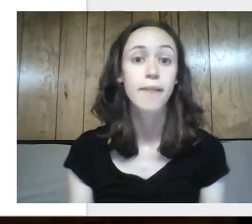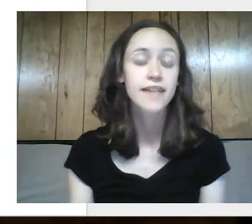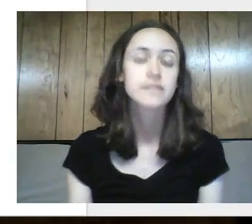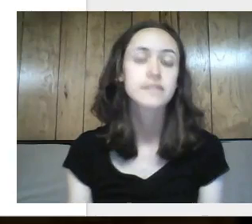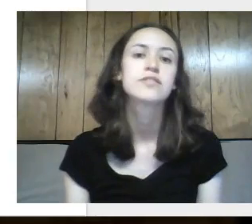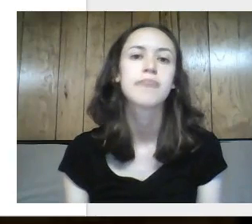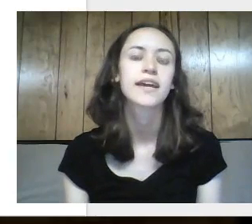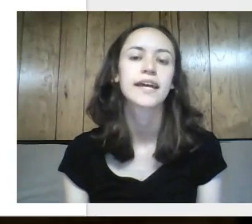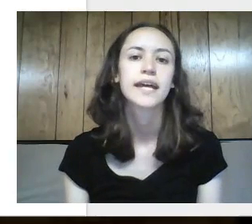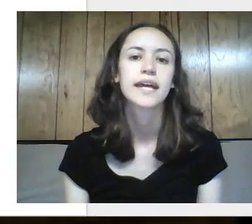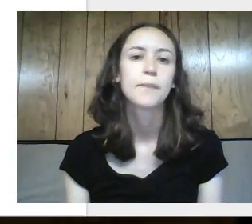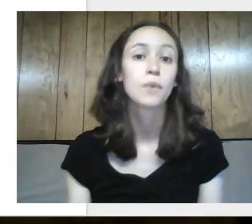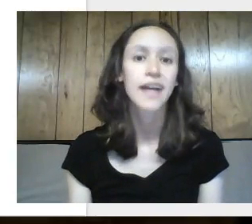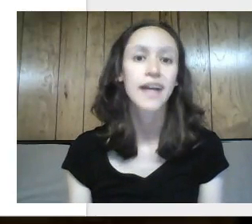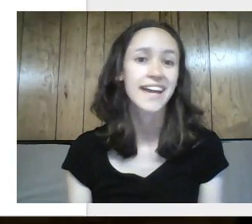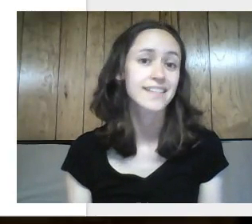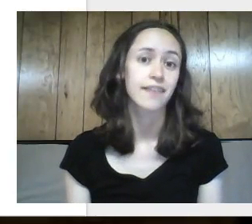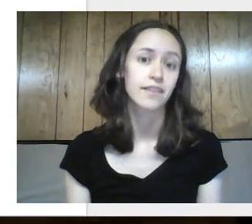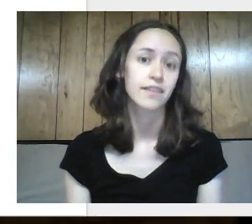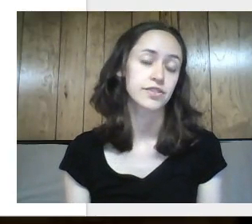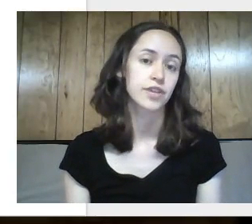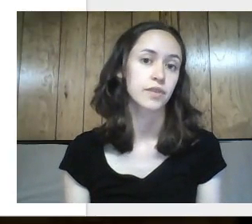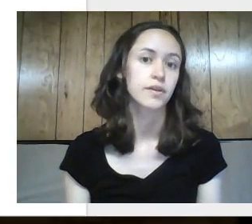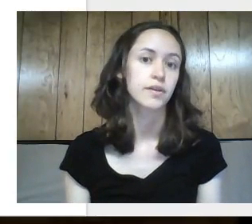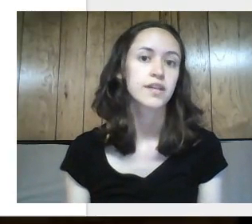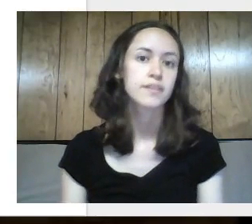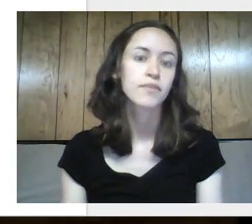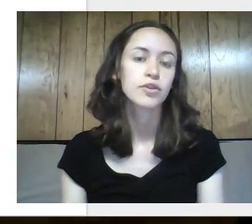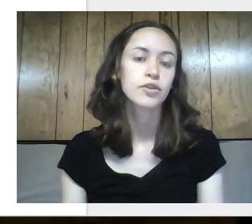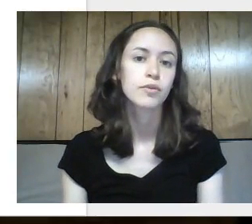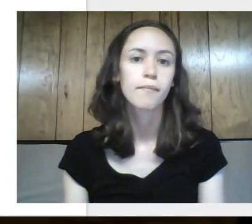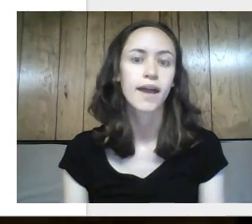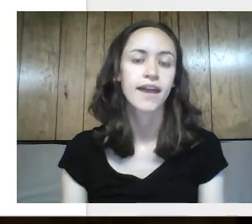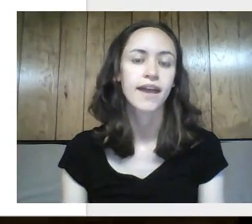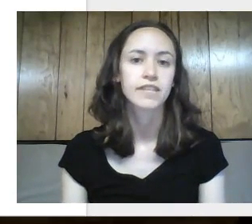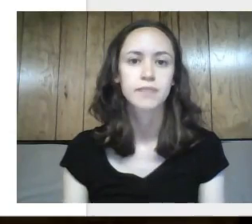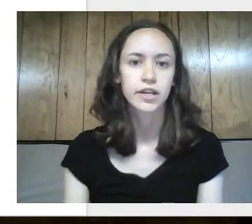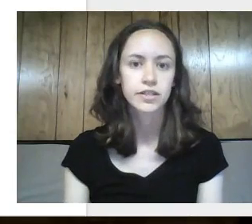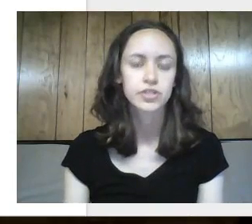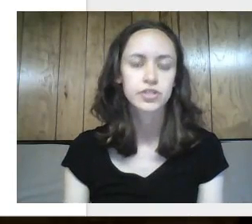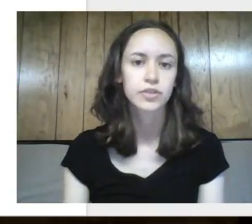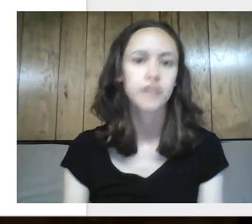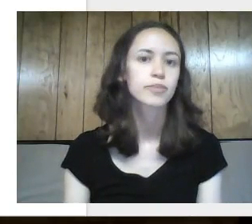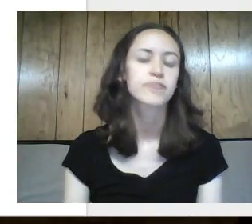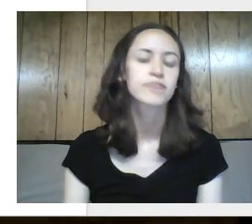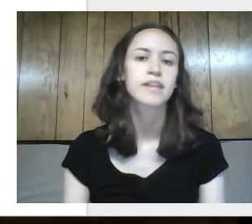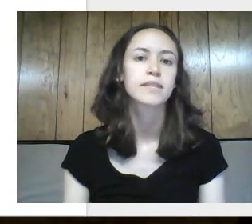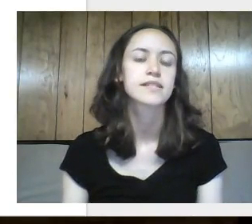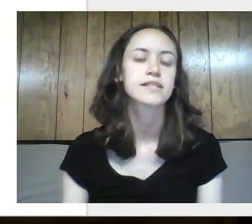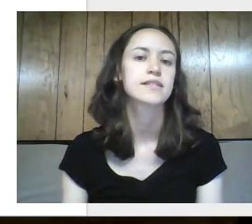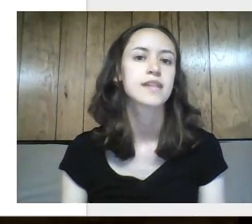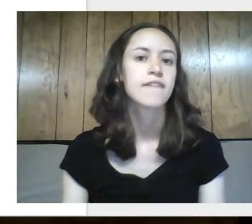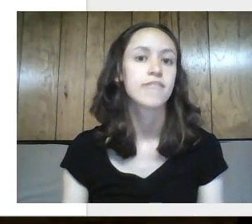done my best to make it more ASL. So some of you might have experience doing interpretive